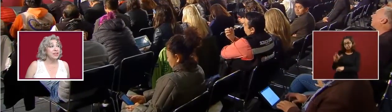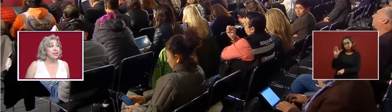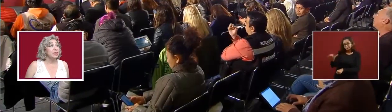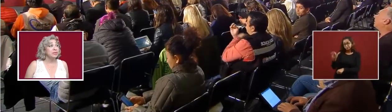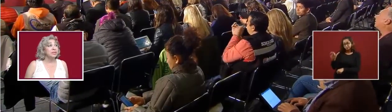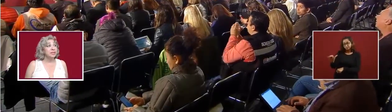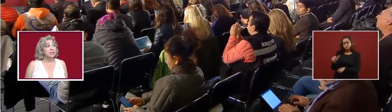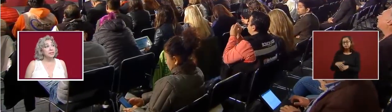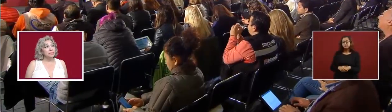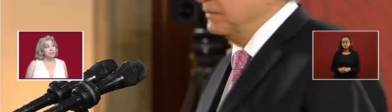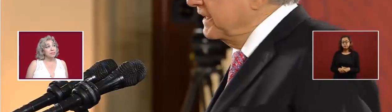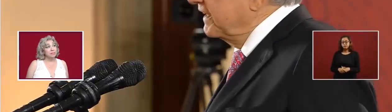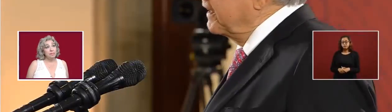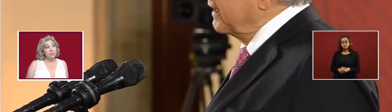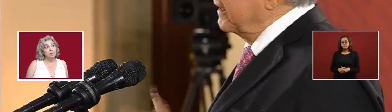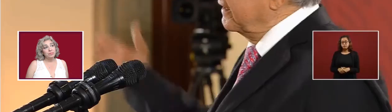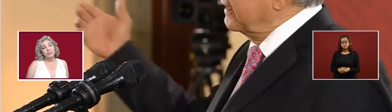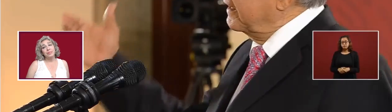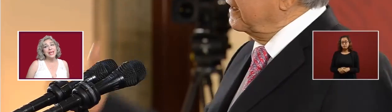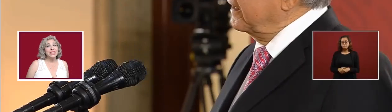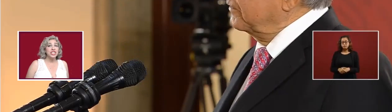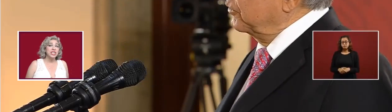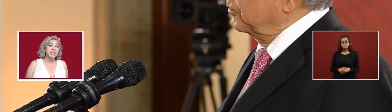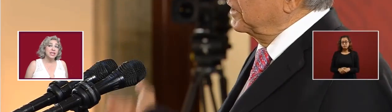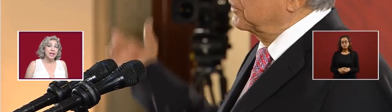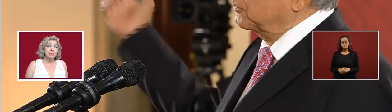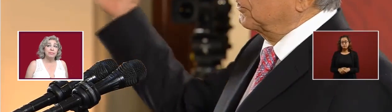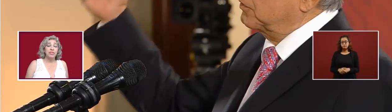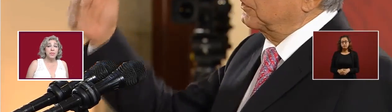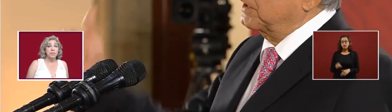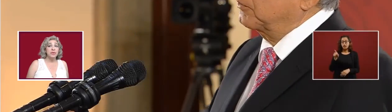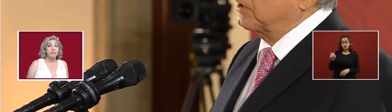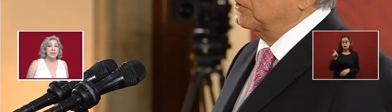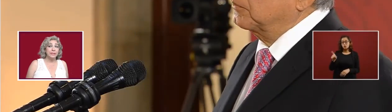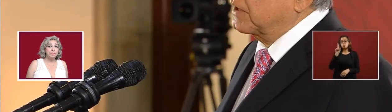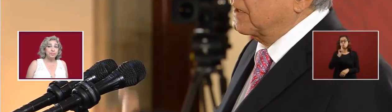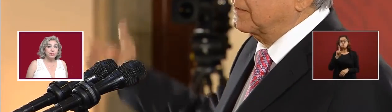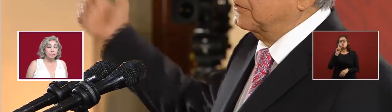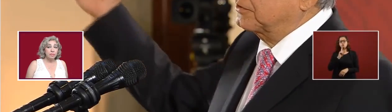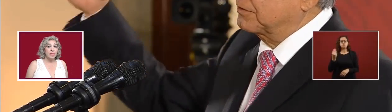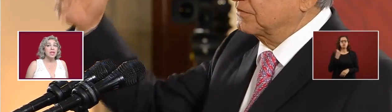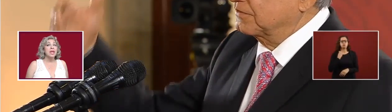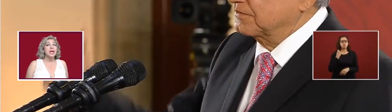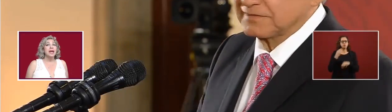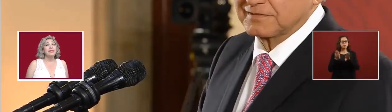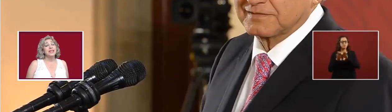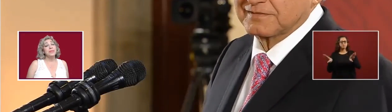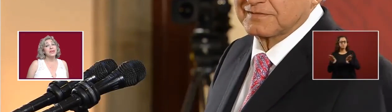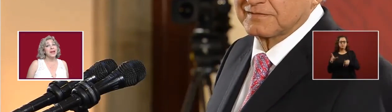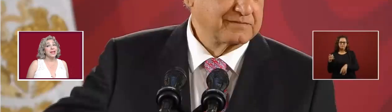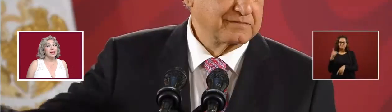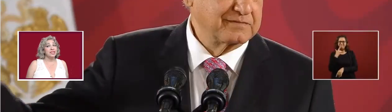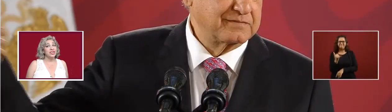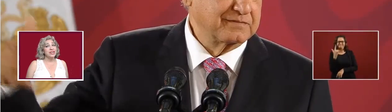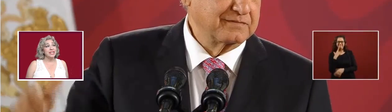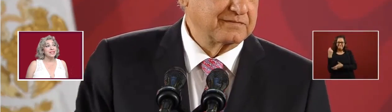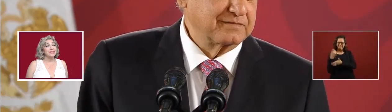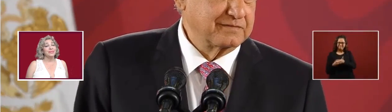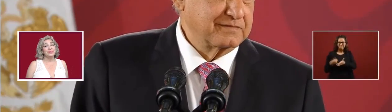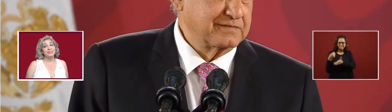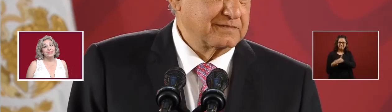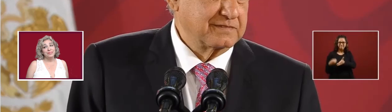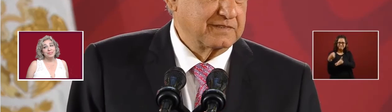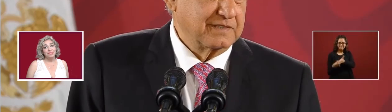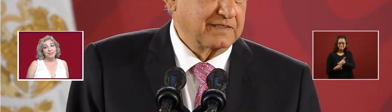to let her know, because she used to come from the movement of democratic attorneys,